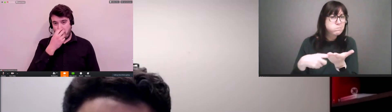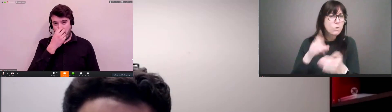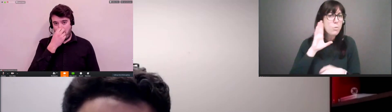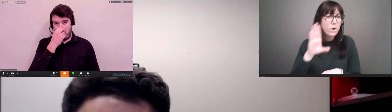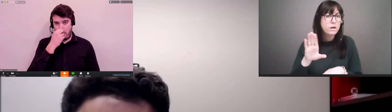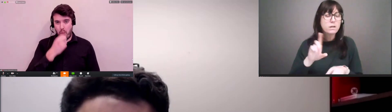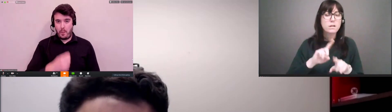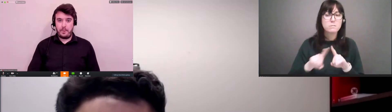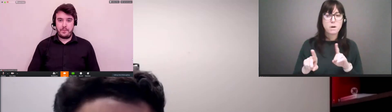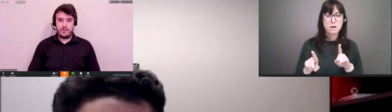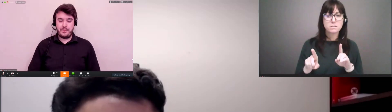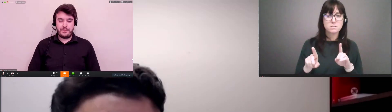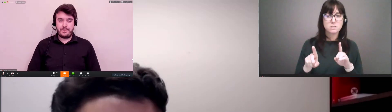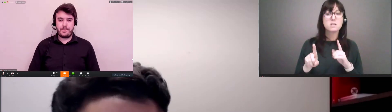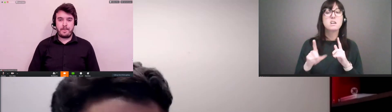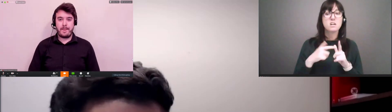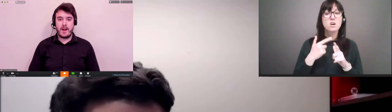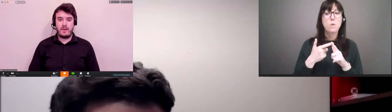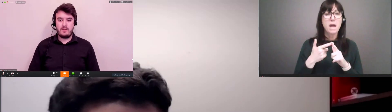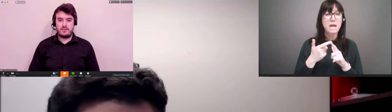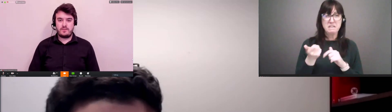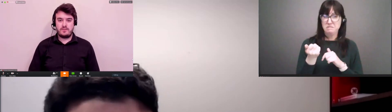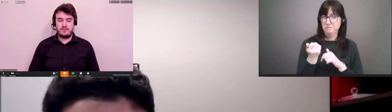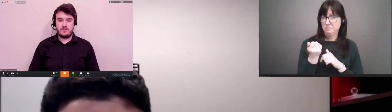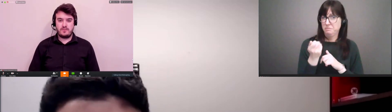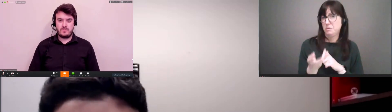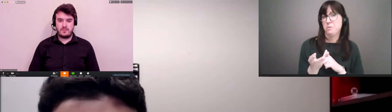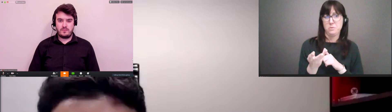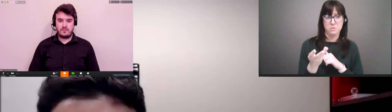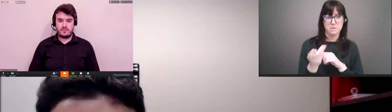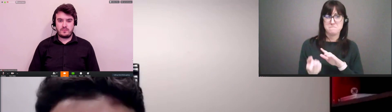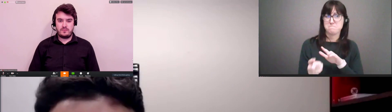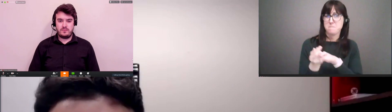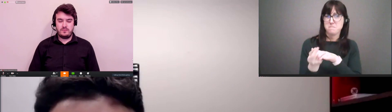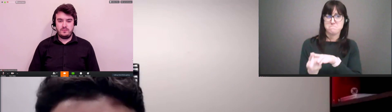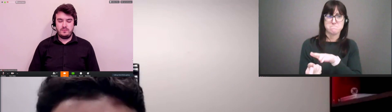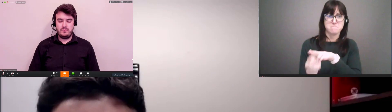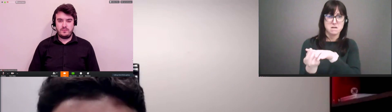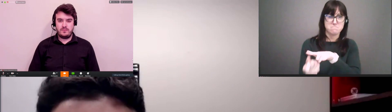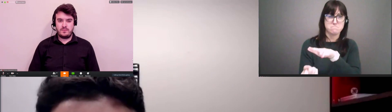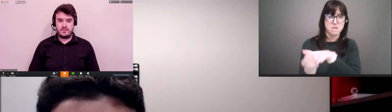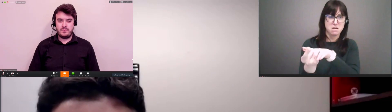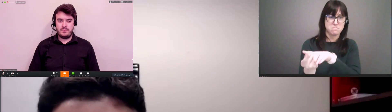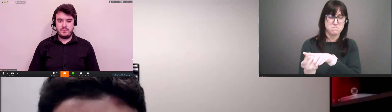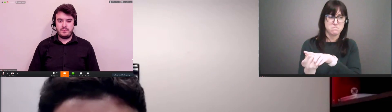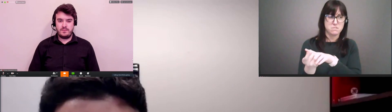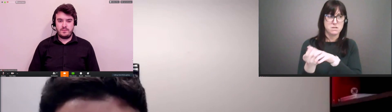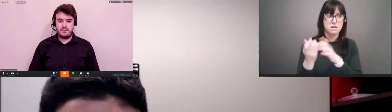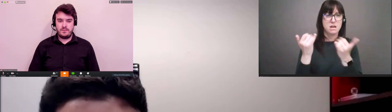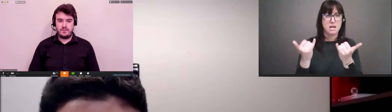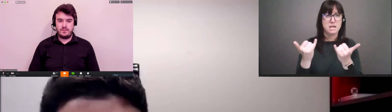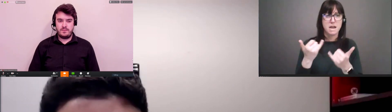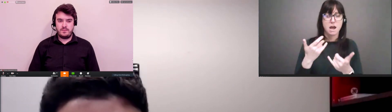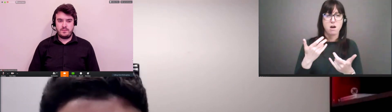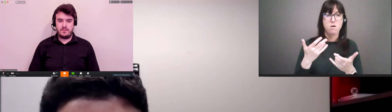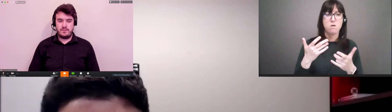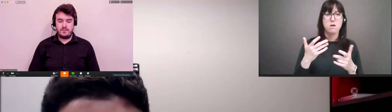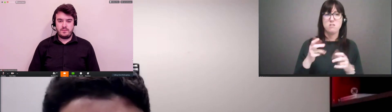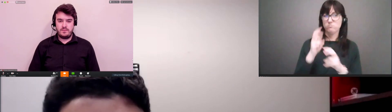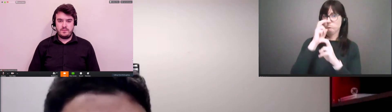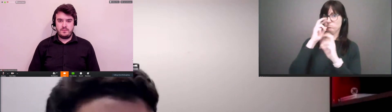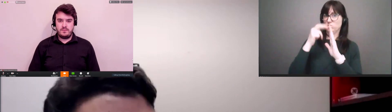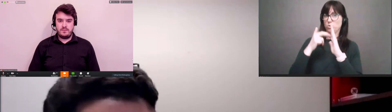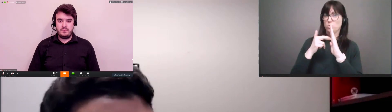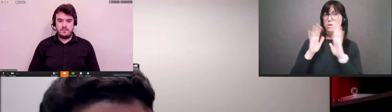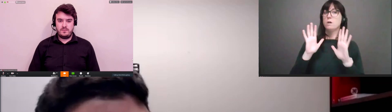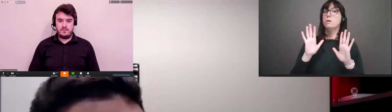is when we're down to very few cases, and we're starting to look to relax.